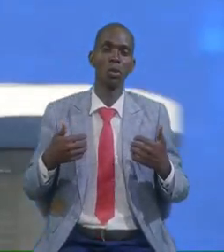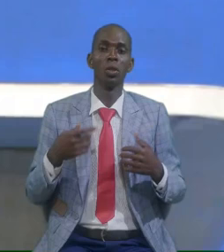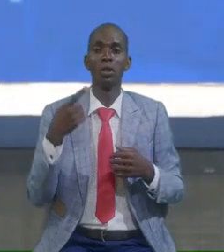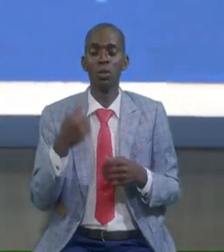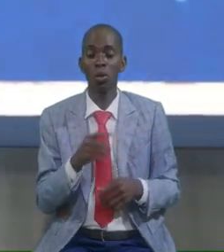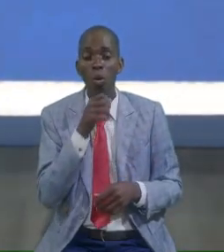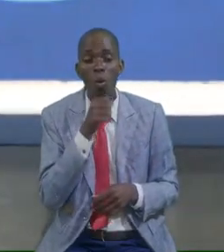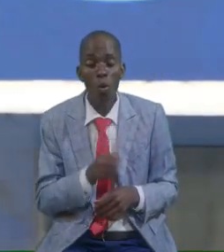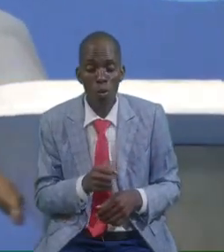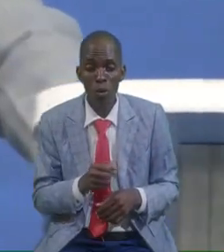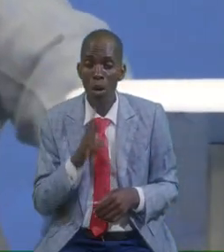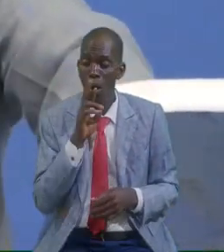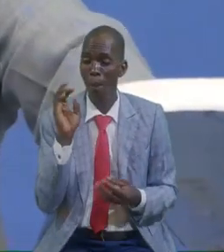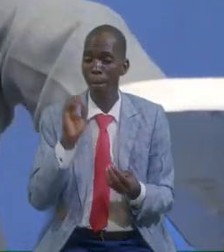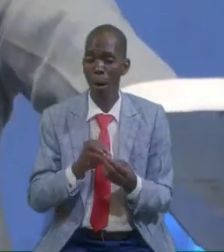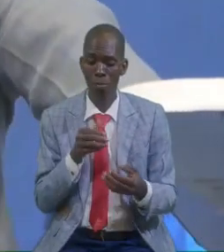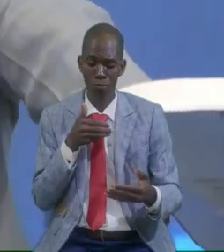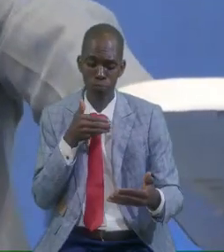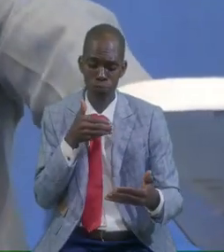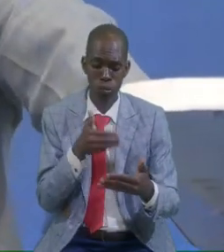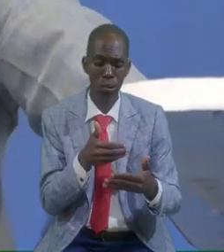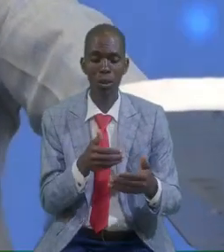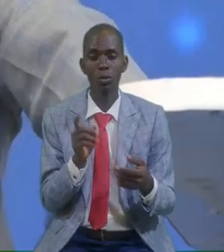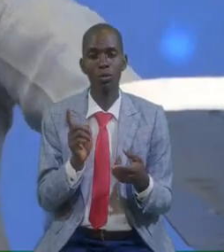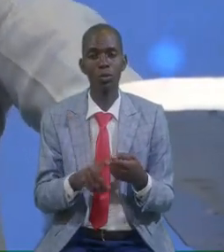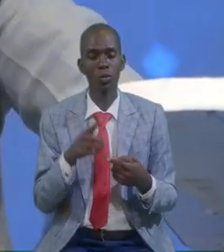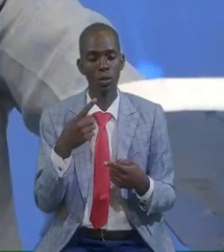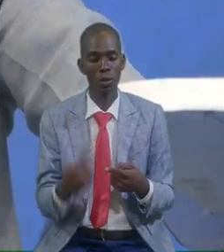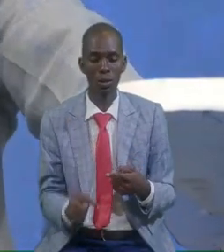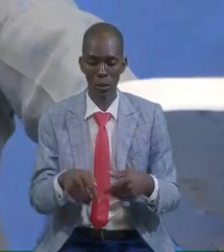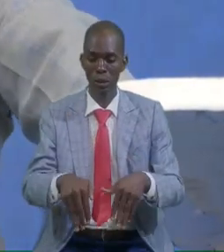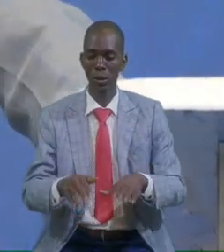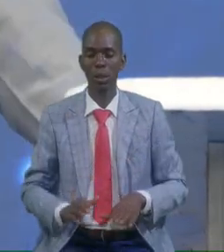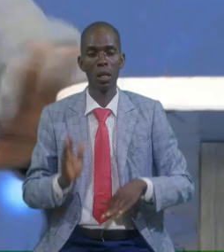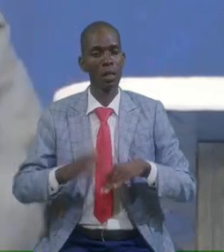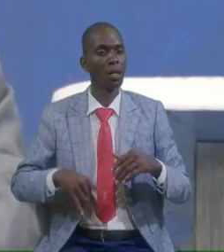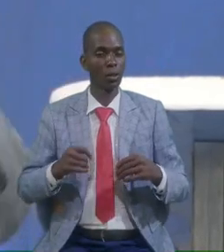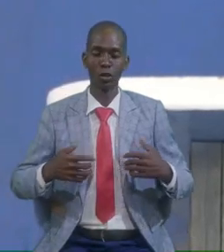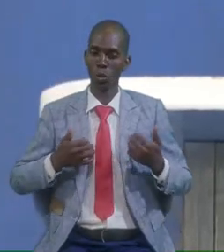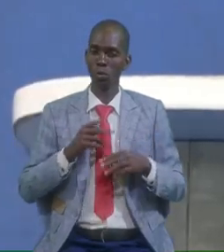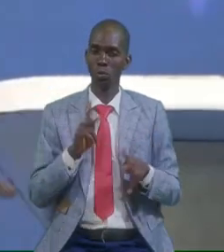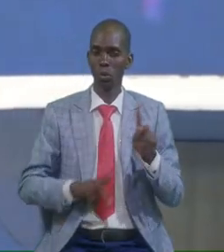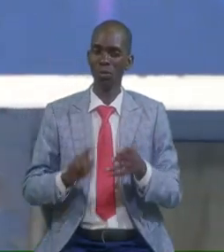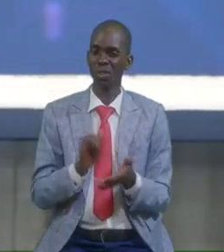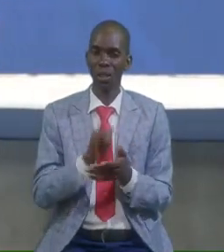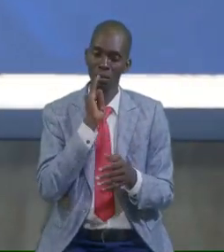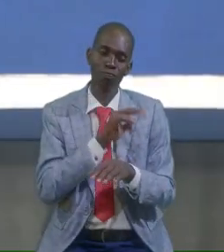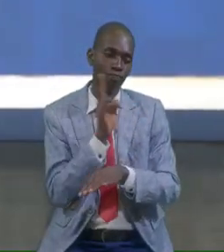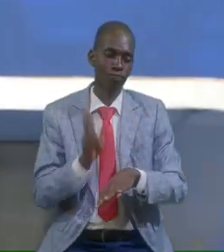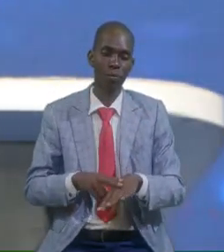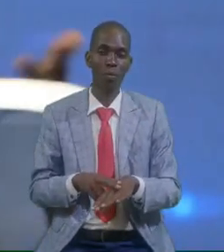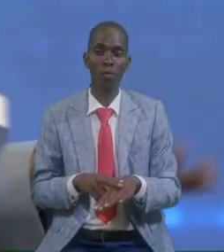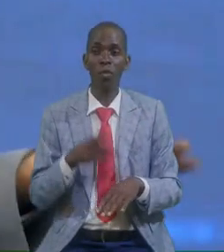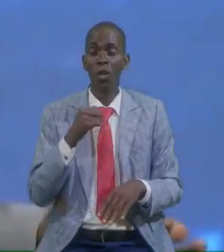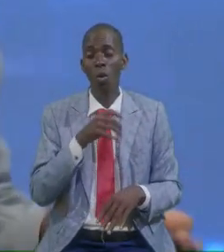near. You are nearer the grave than the young people normally. The old, the elderly